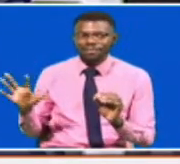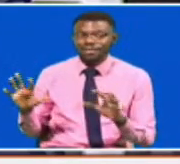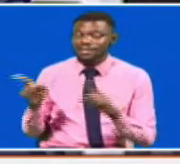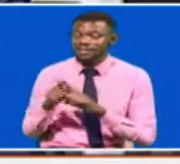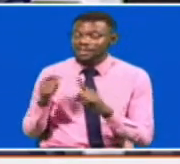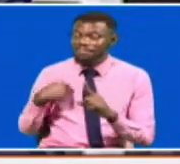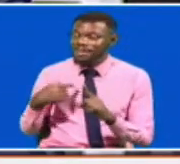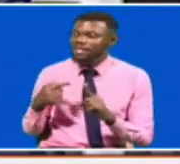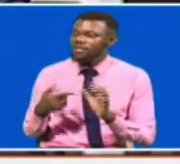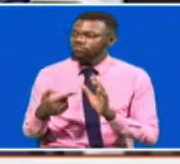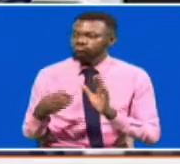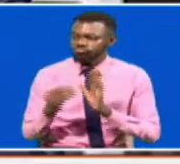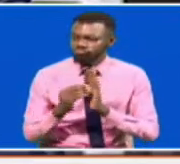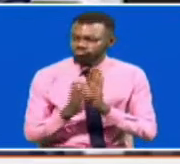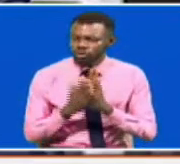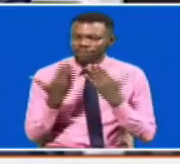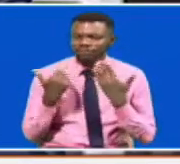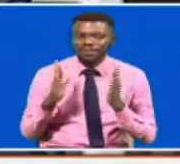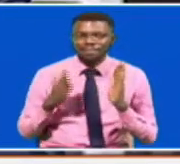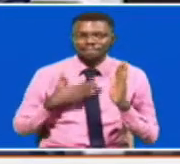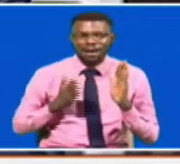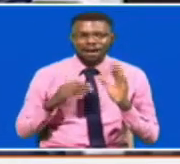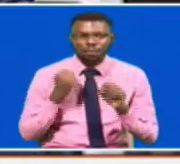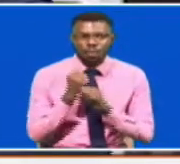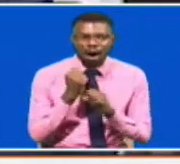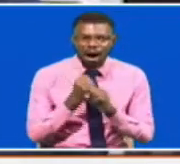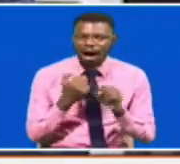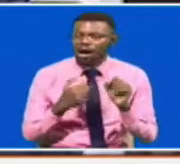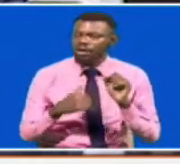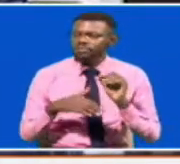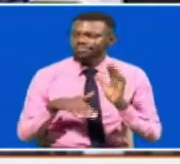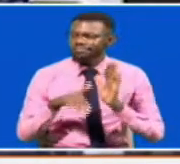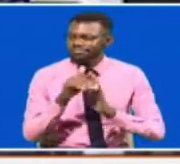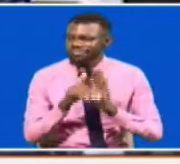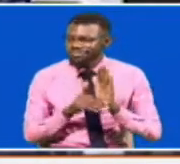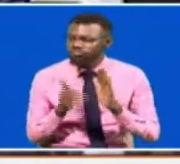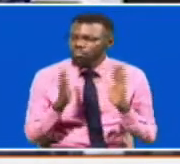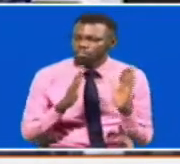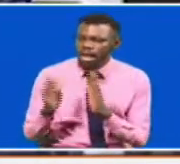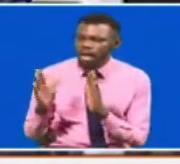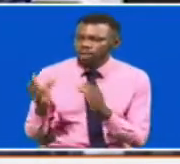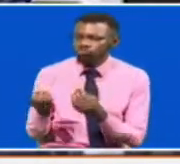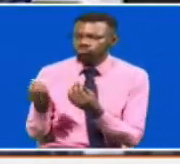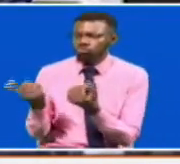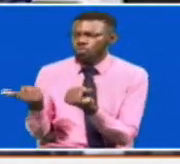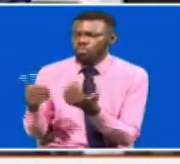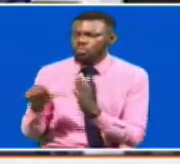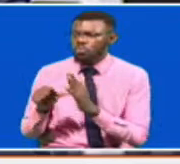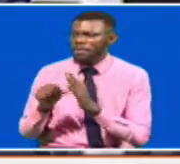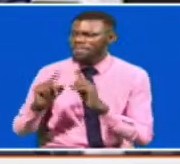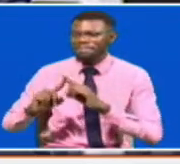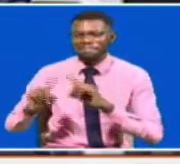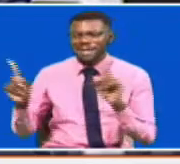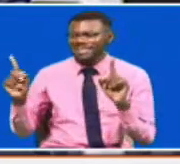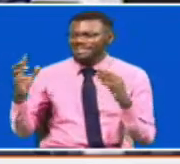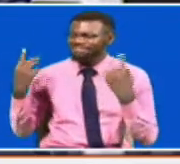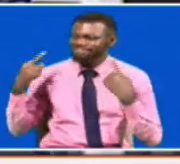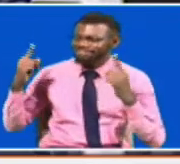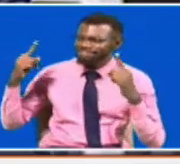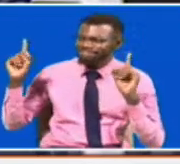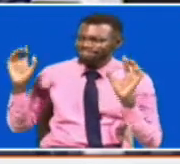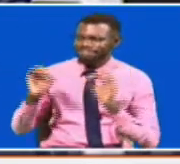my initiative and my effort to salvage the situation, but it was not to be.